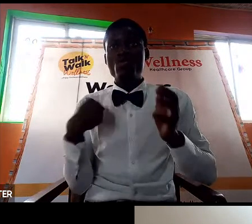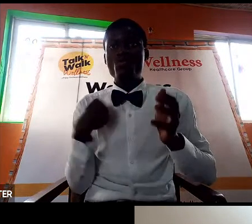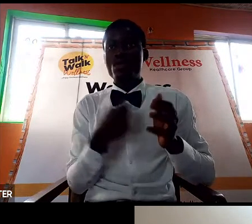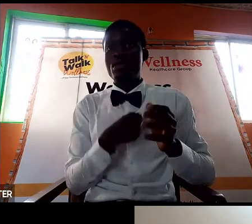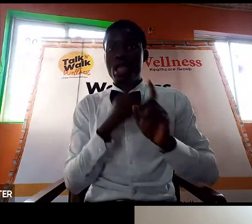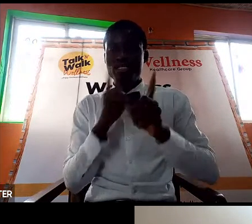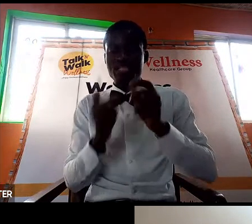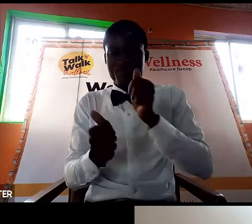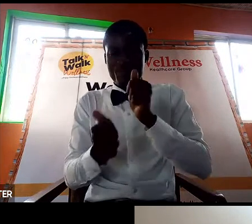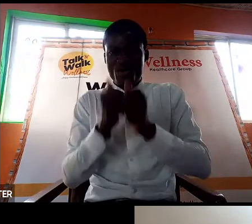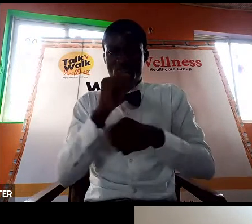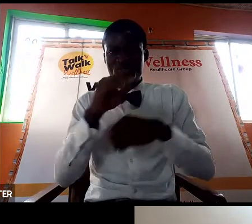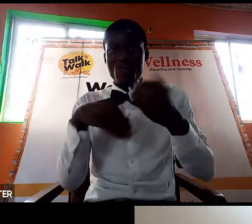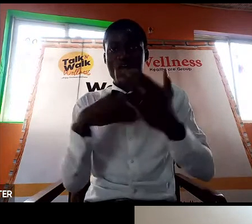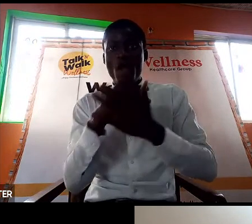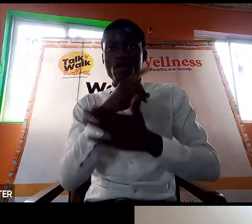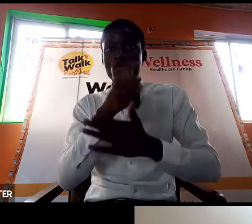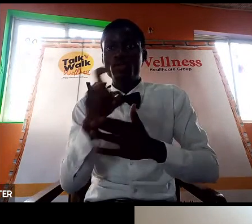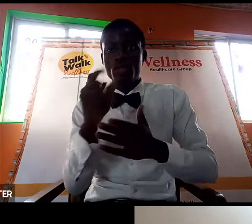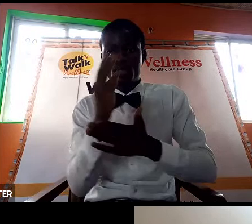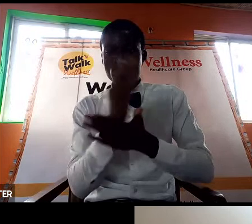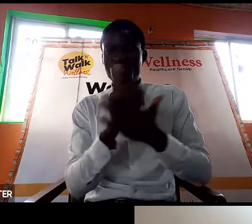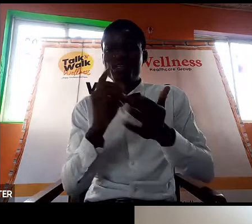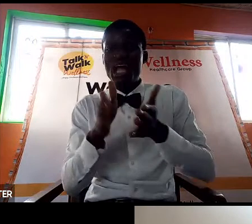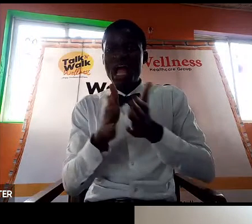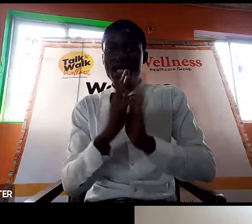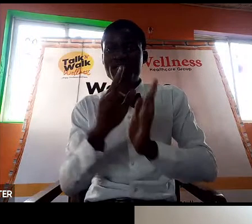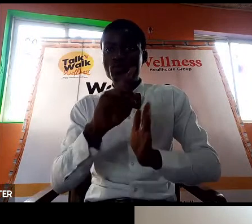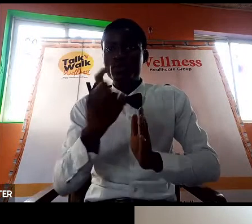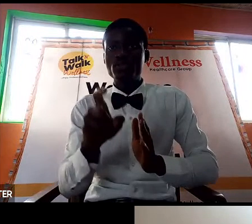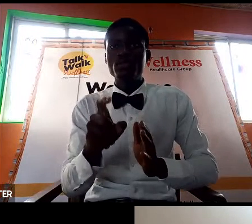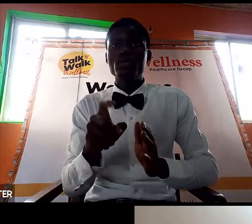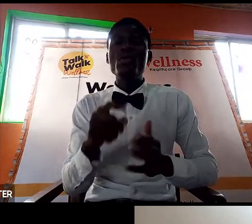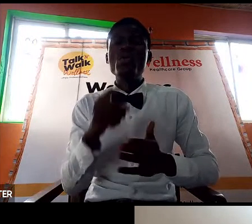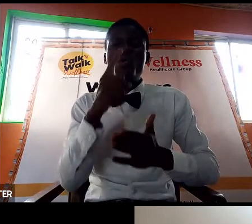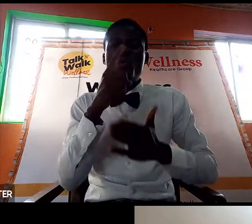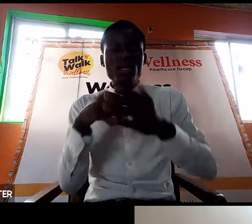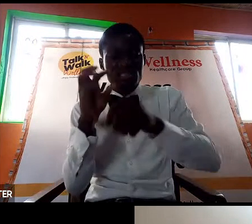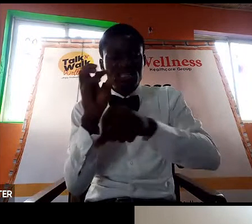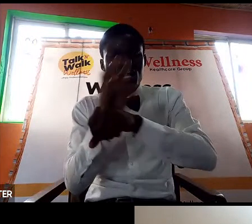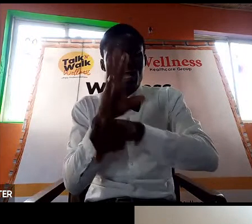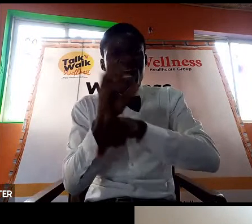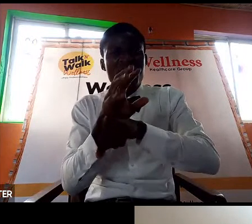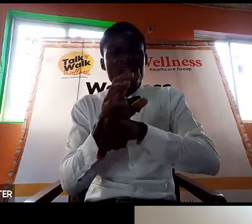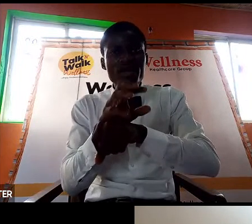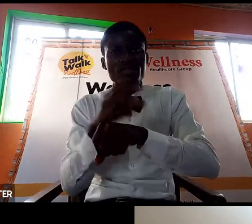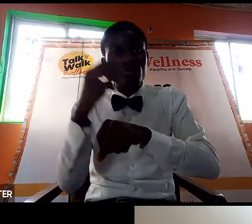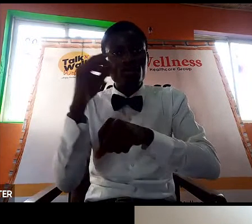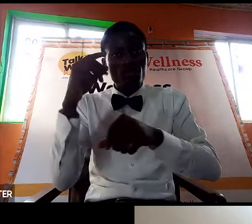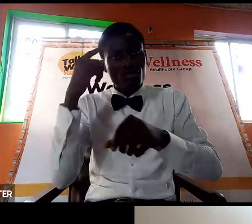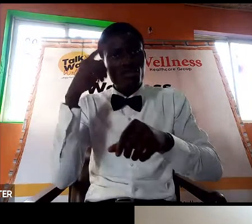is asking a question about advisable for married men to use Viagra.